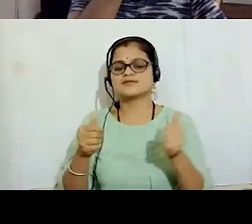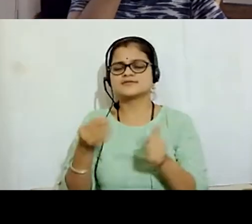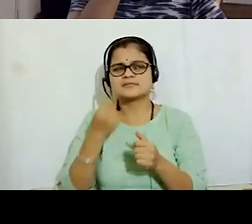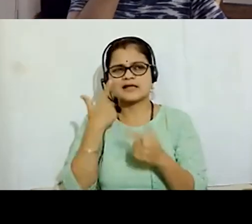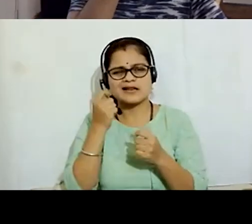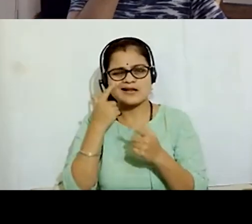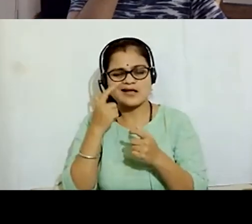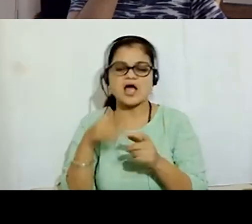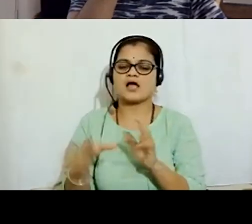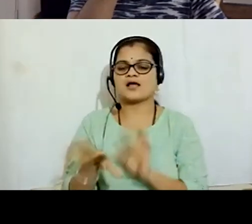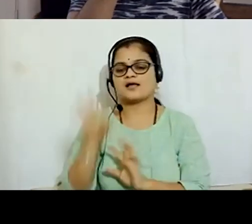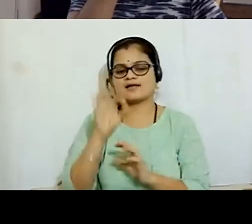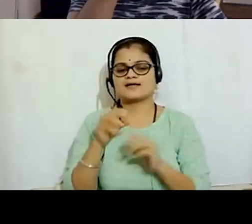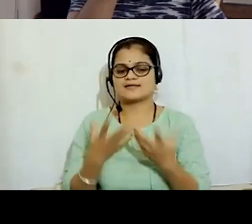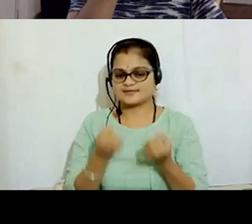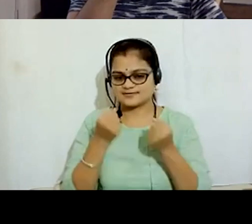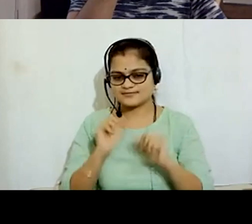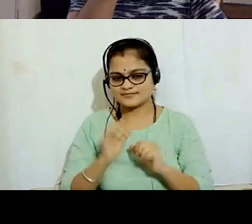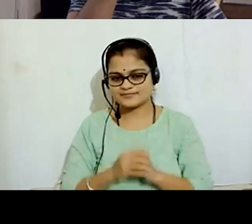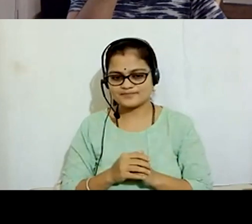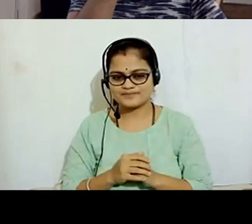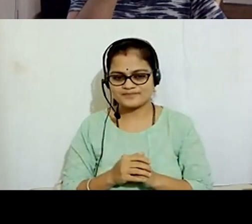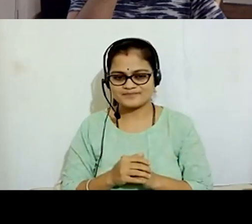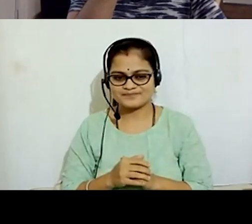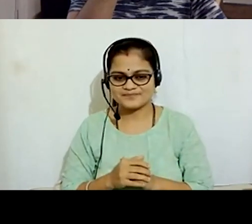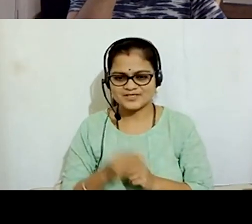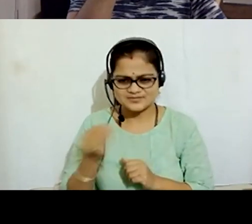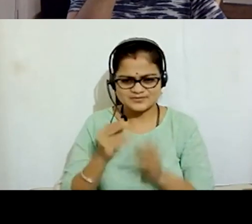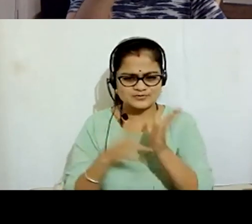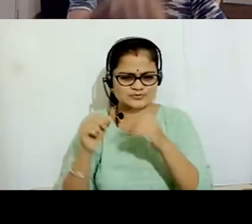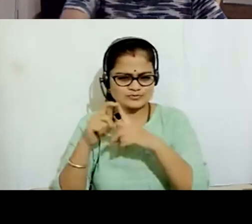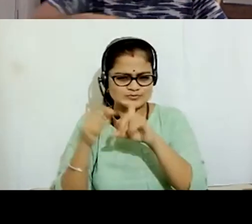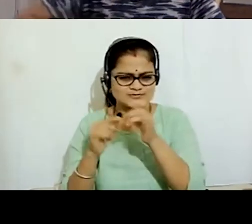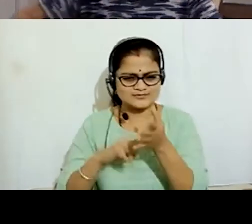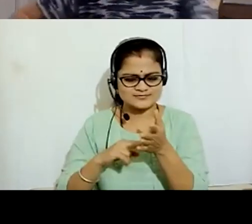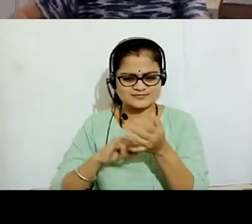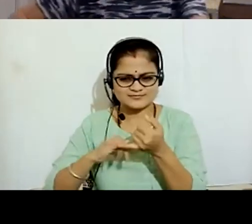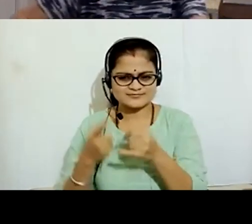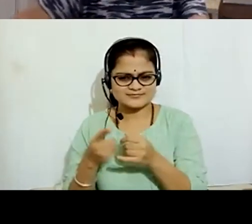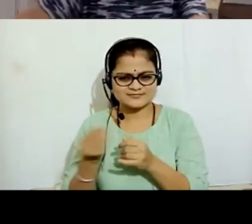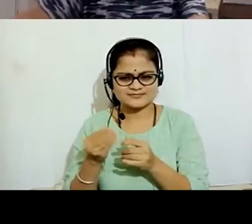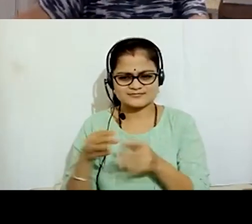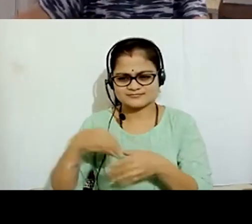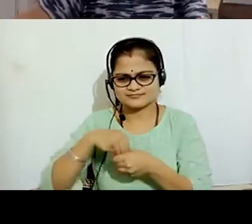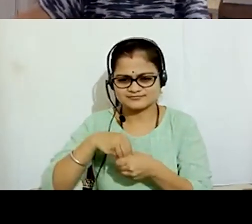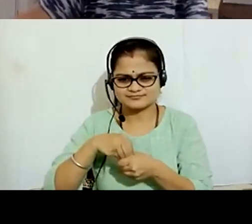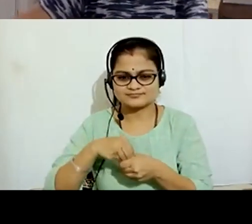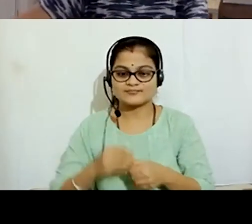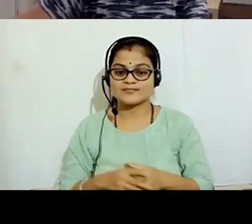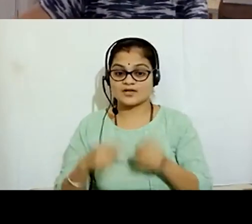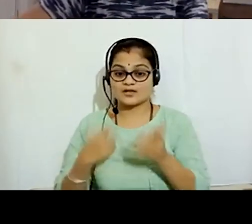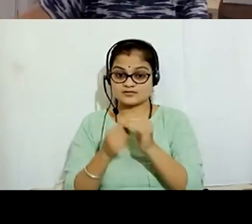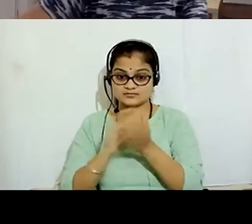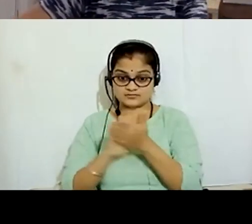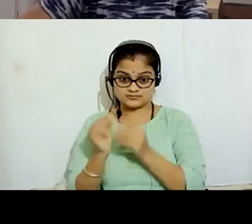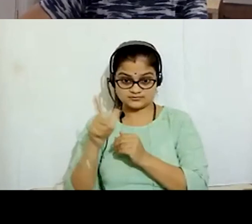tries. I think so too. I think you did a great job isolating those. Cool. Yeah. Did you